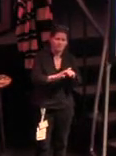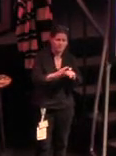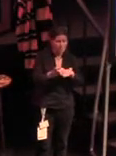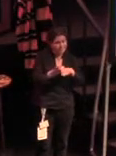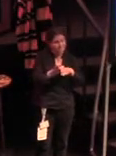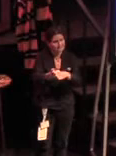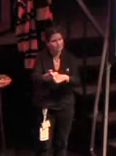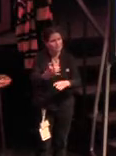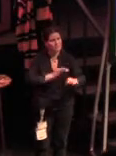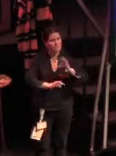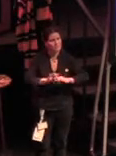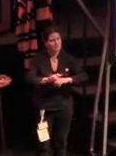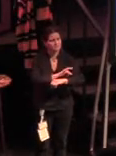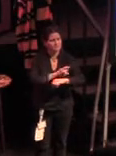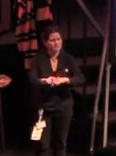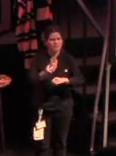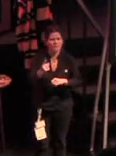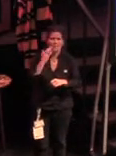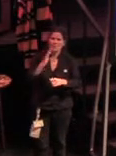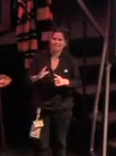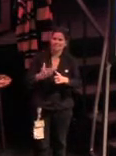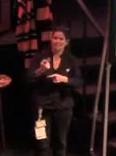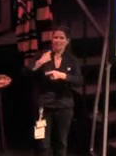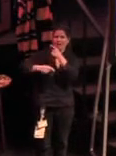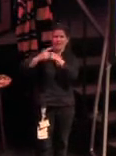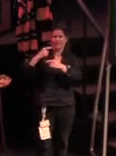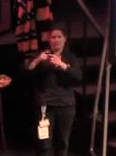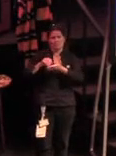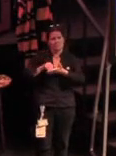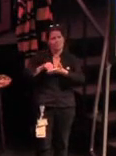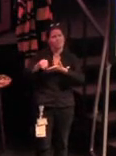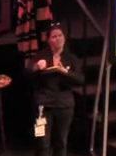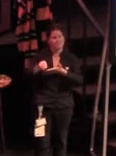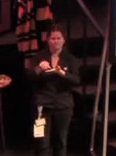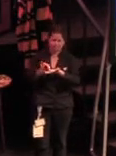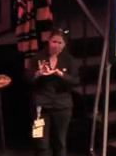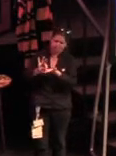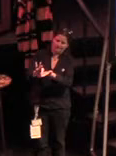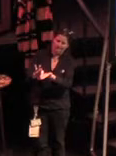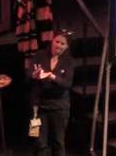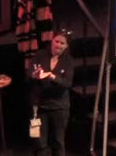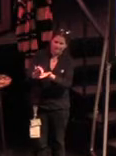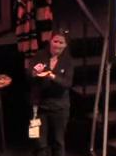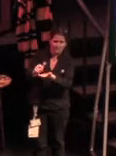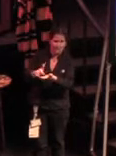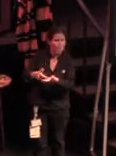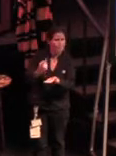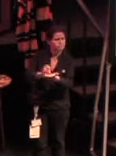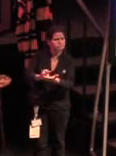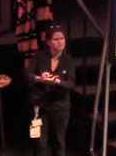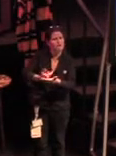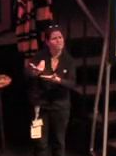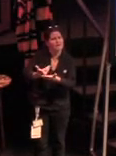paid expenses, like £10 a day, which I don't think you could do now, but at the time, that's what it was. And I went to the chief exec and